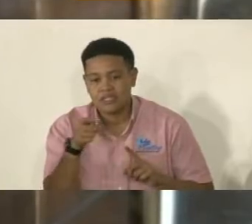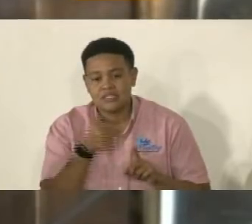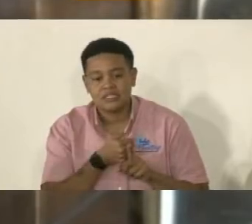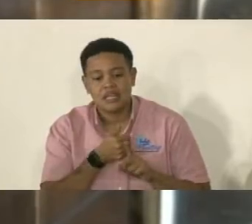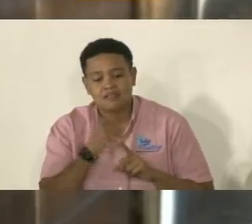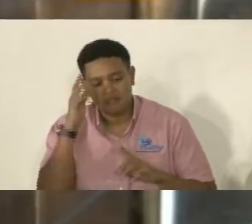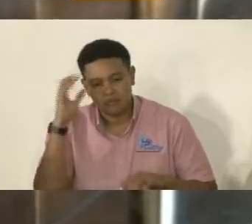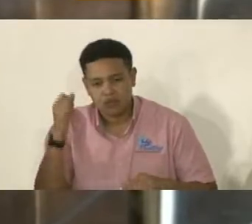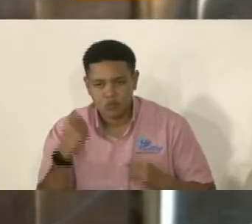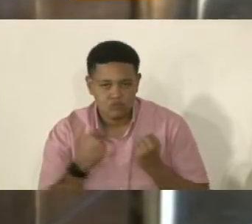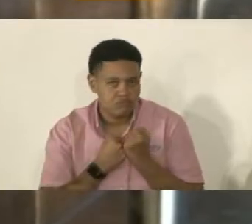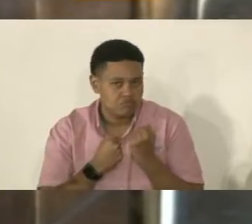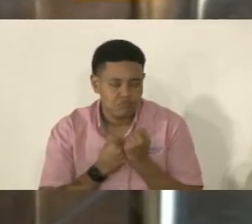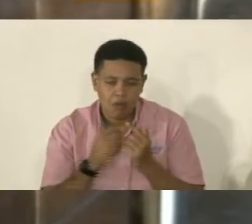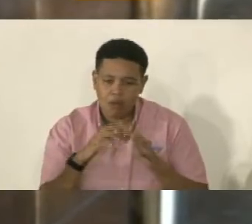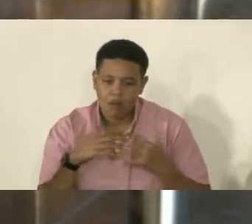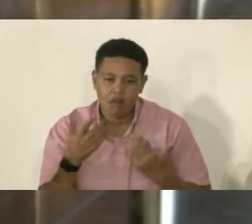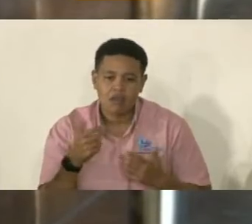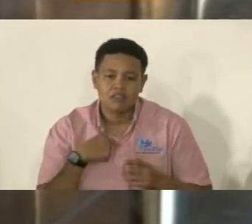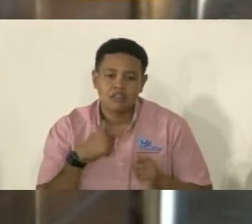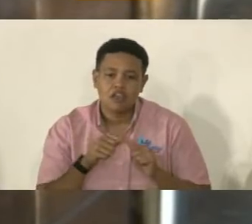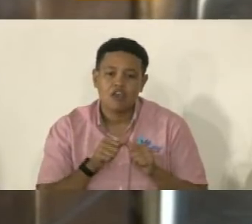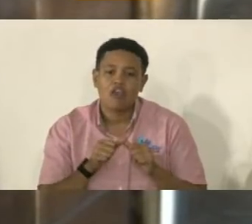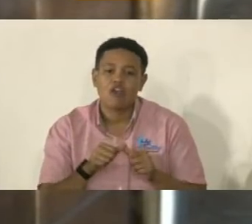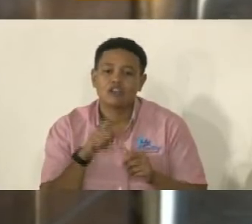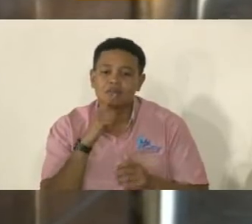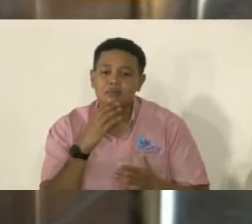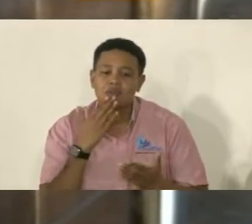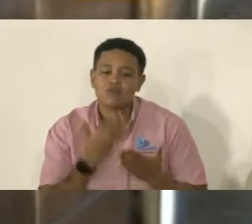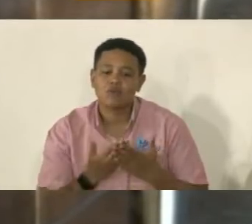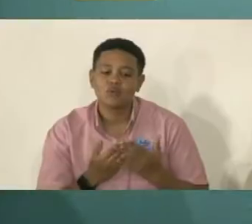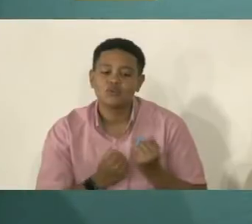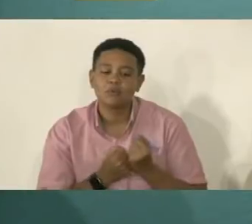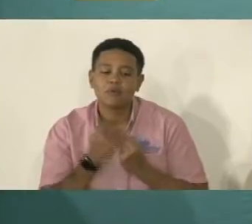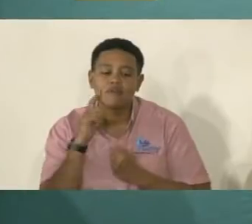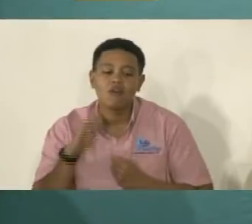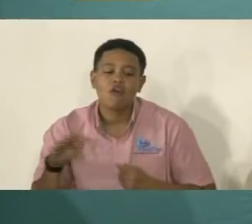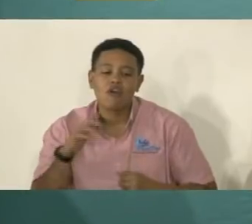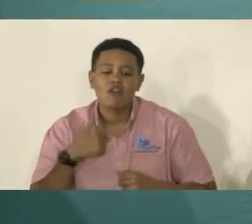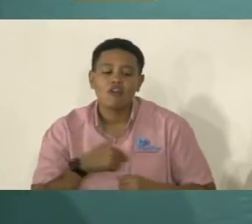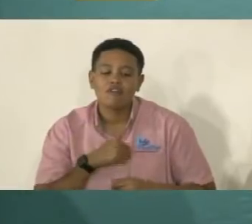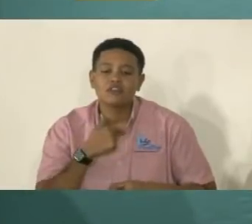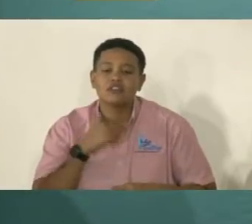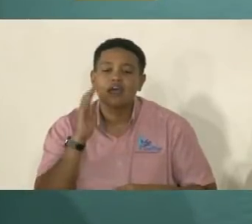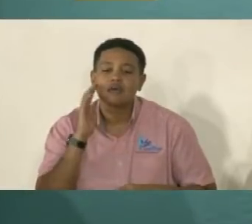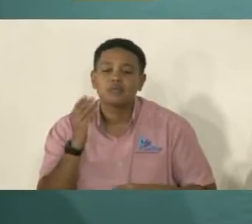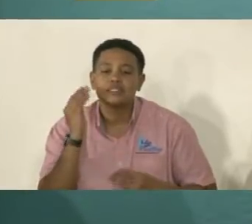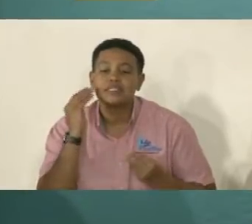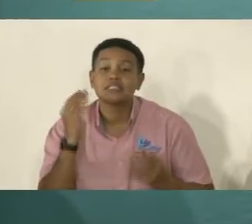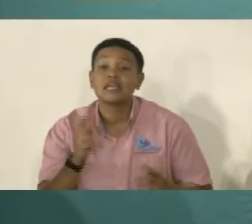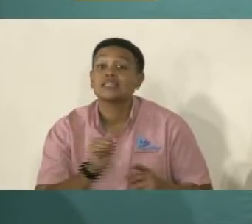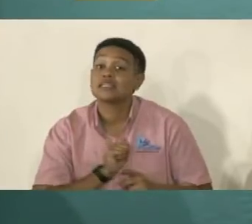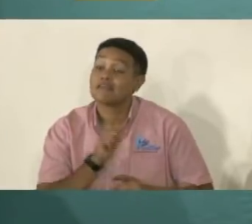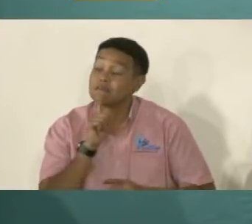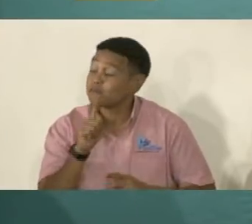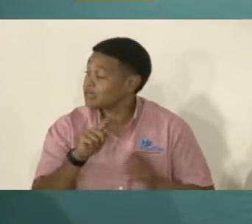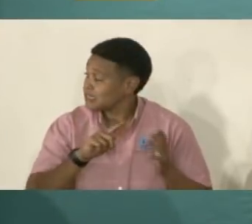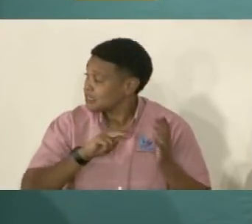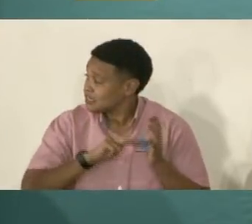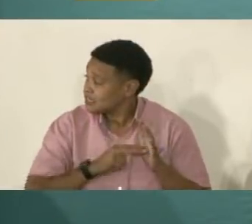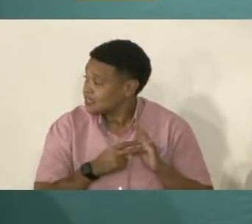president, and you continue to be of great assistance to us all. I will say as well that it is my intention